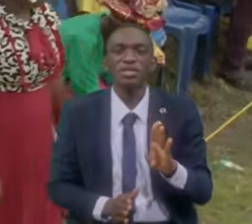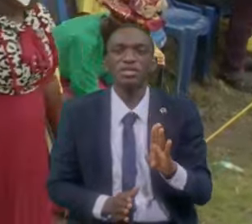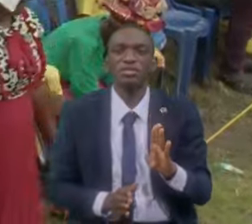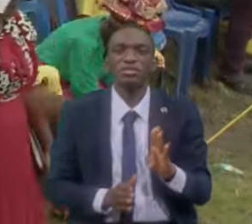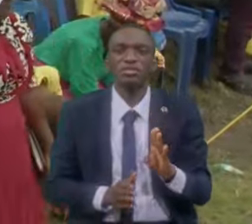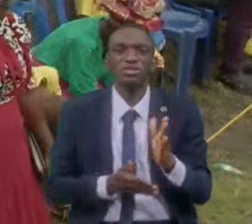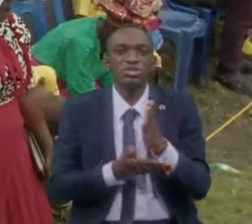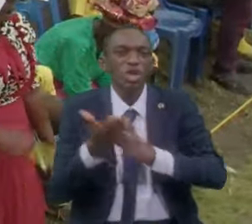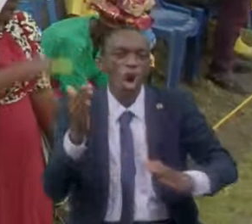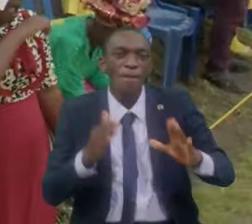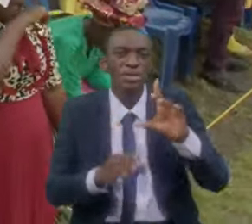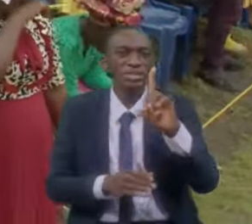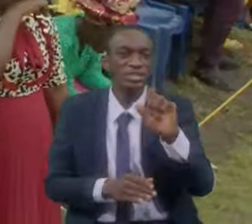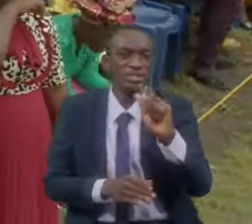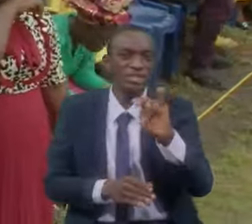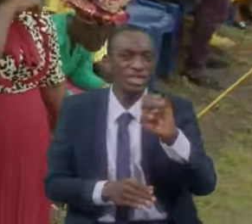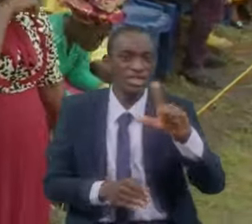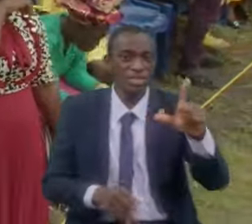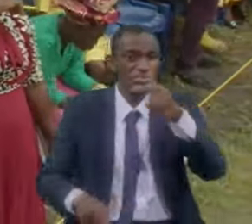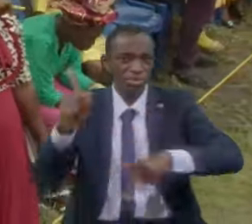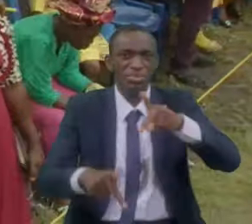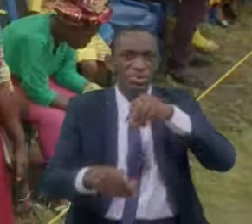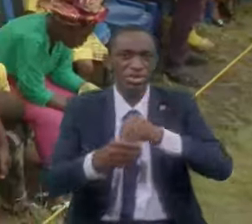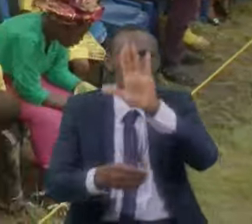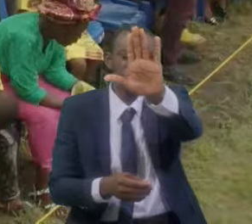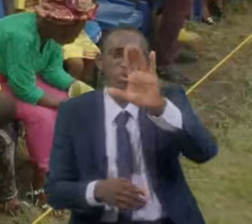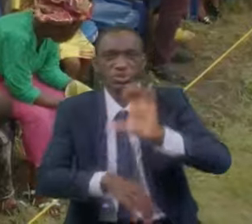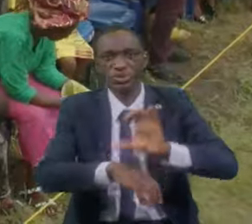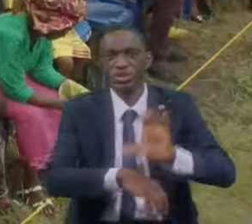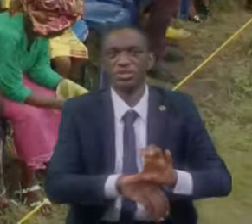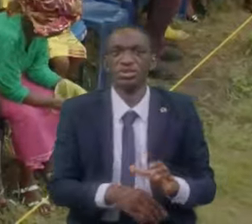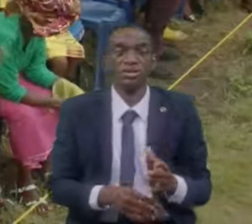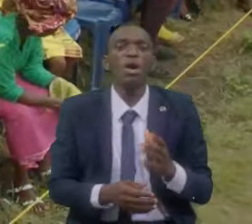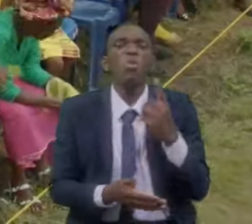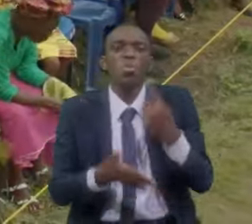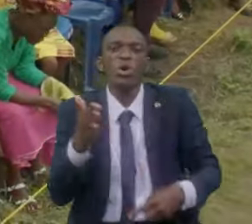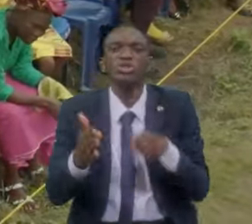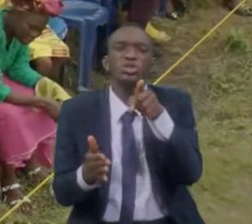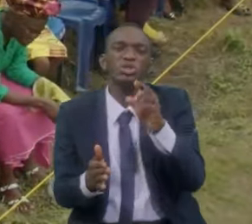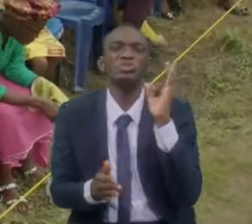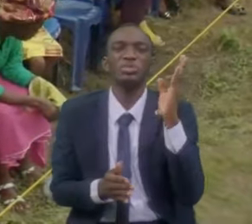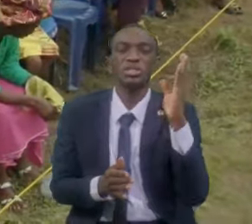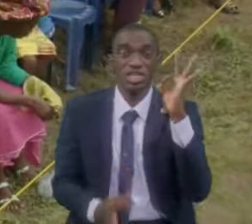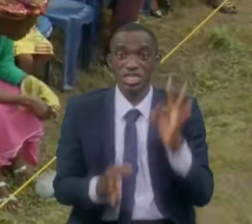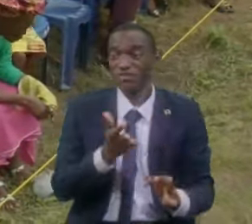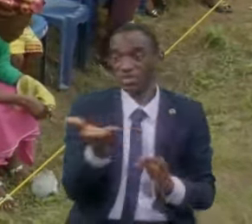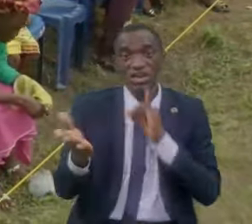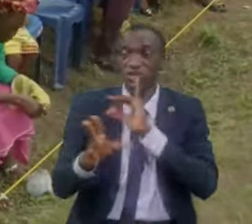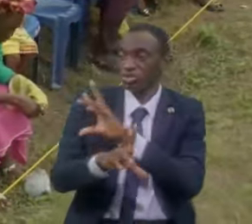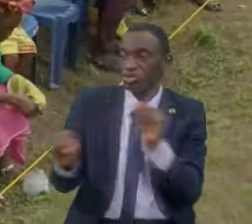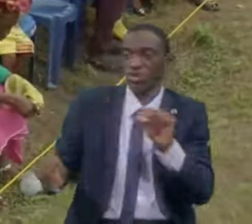Bold Daniel. What are you preaching? If you don't have some Shadrach, Meshach, and Abednego in